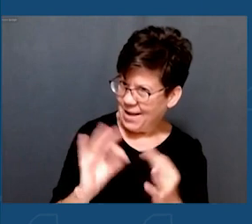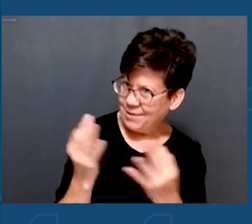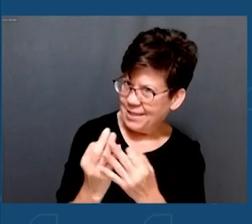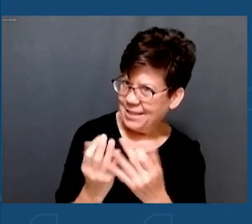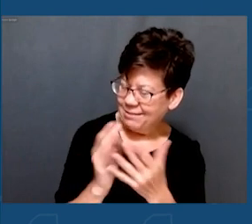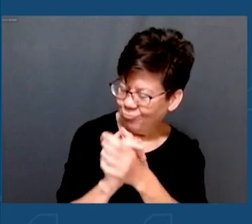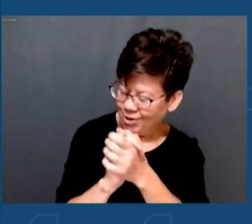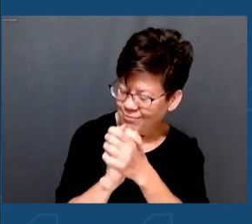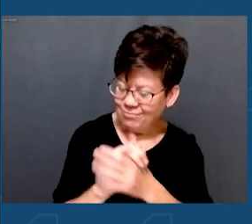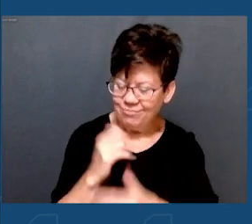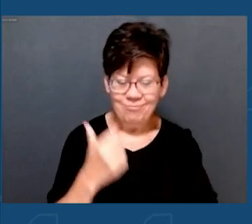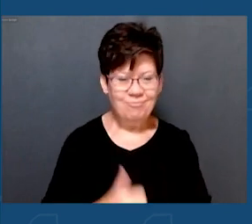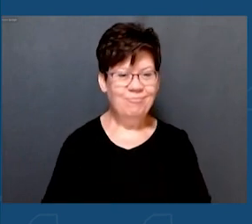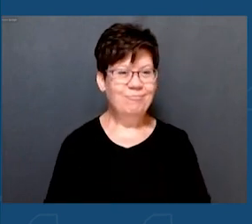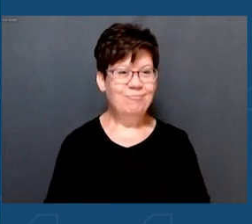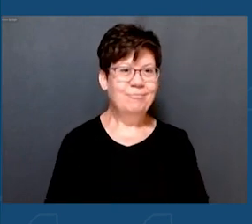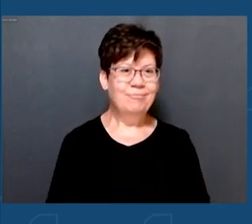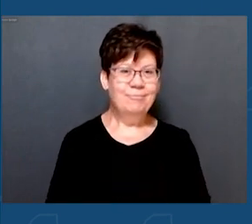Congratulations.